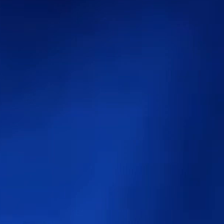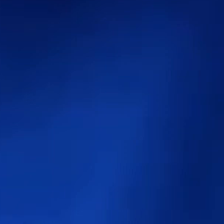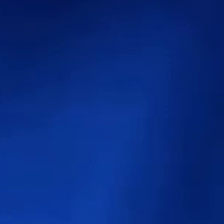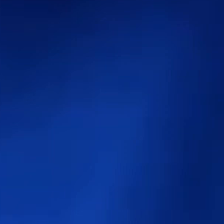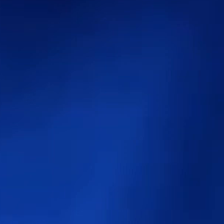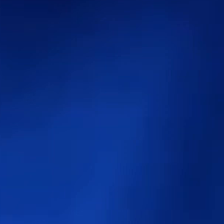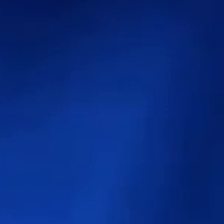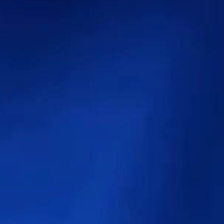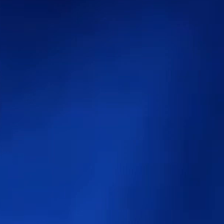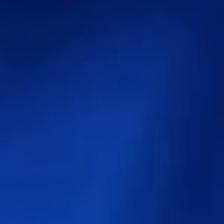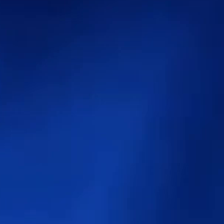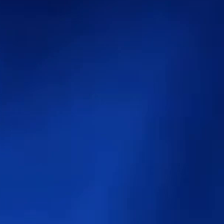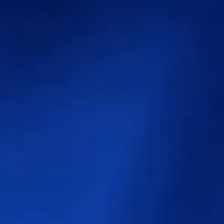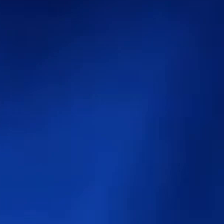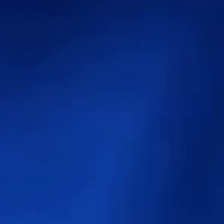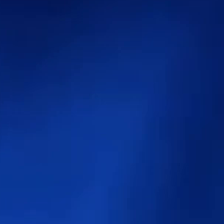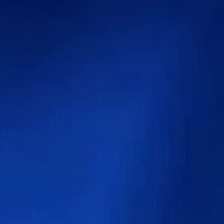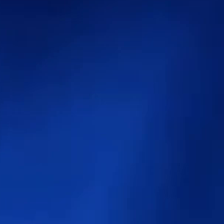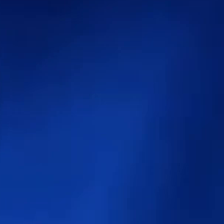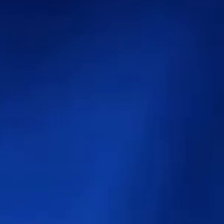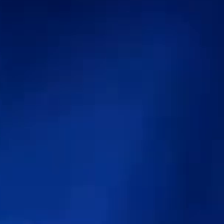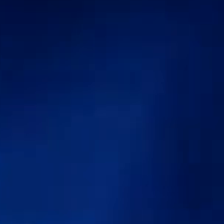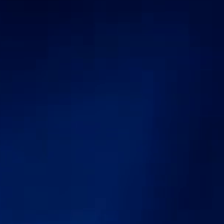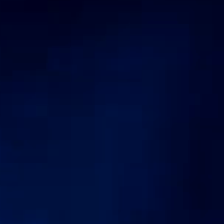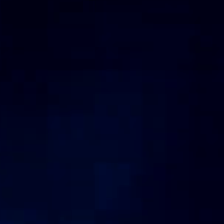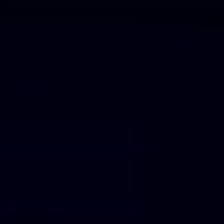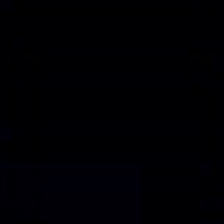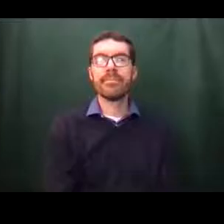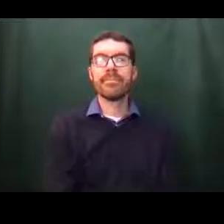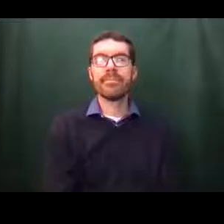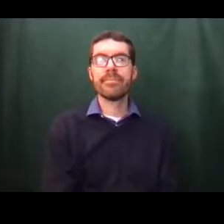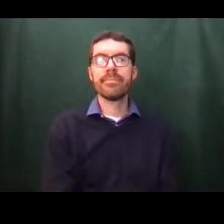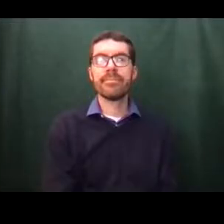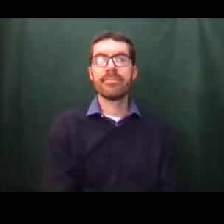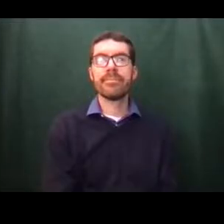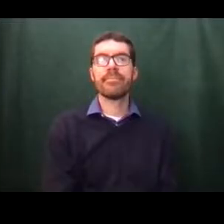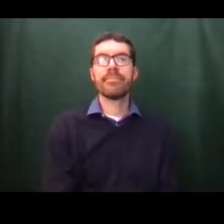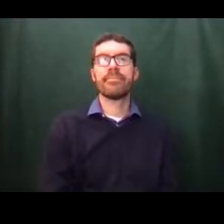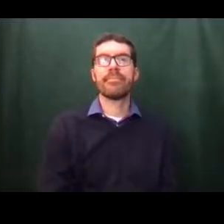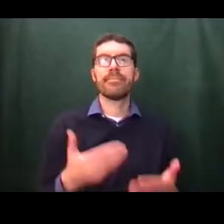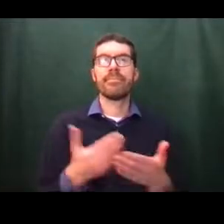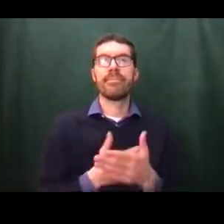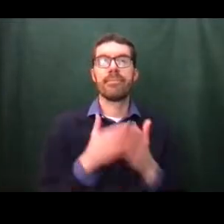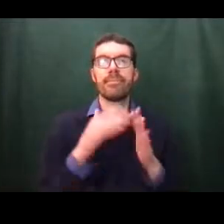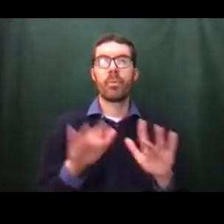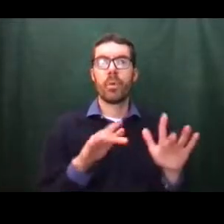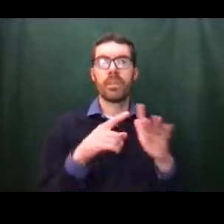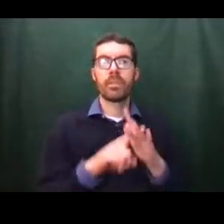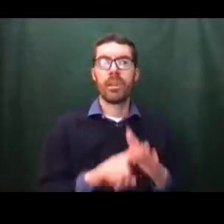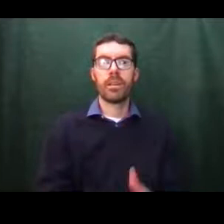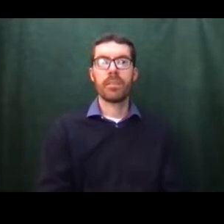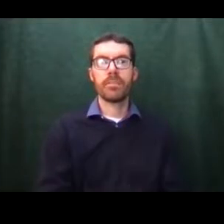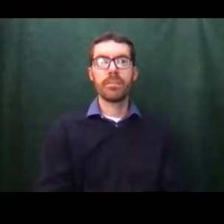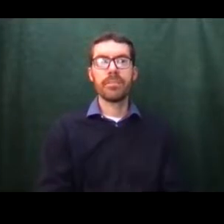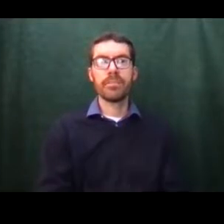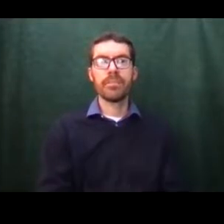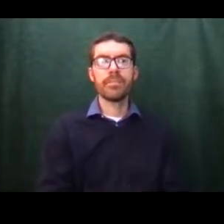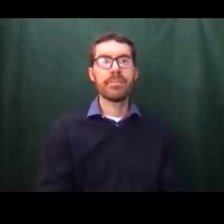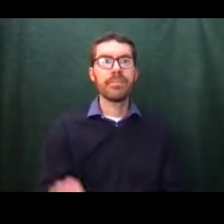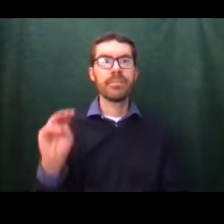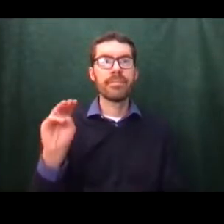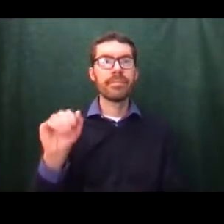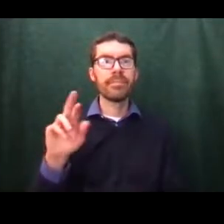I think we're about to wrap up and go back to the main room. So Okay, good evening,